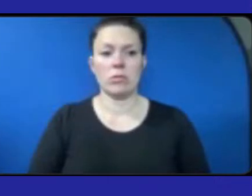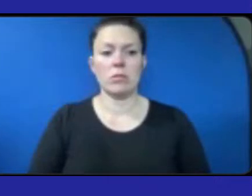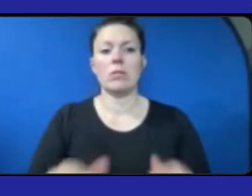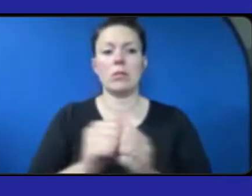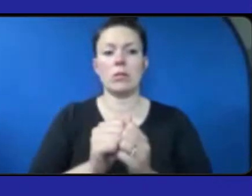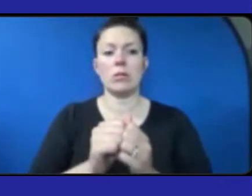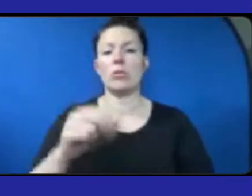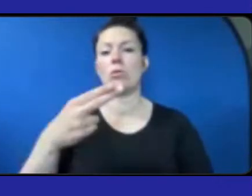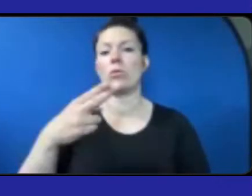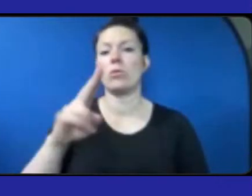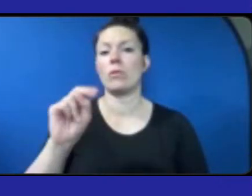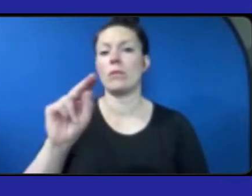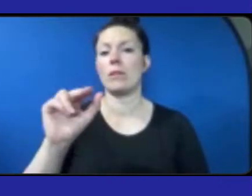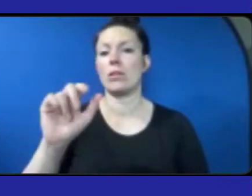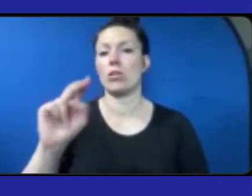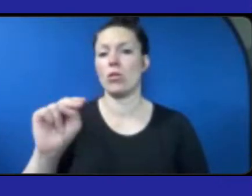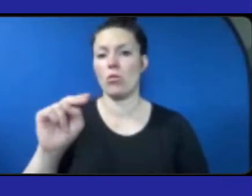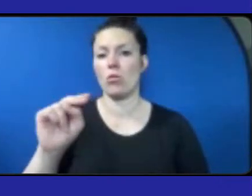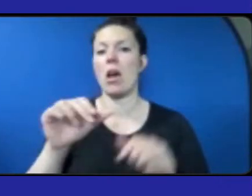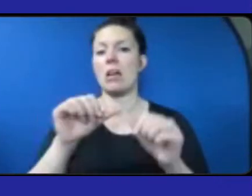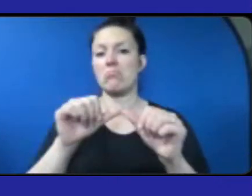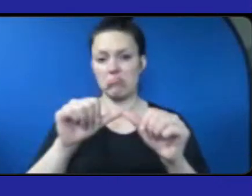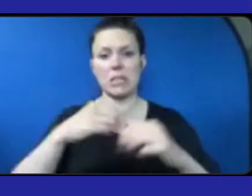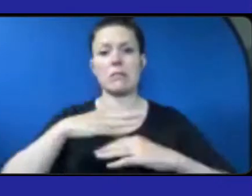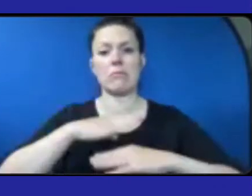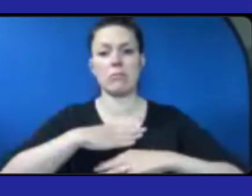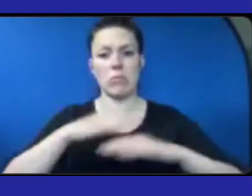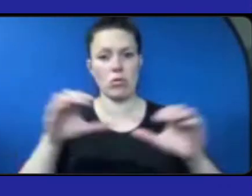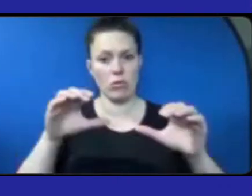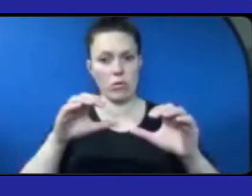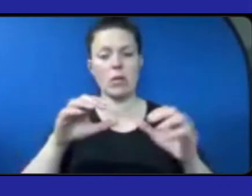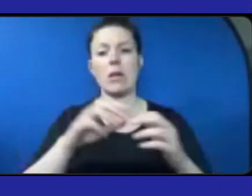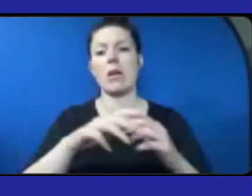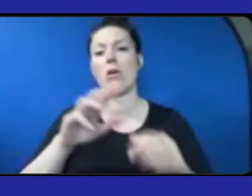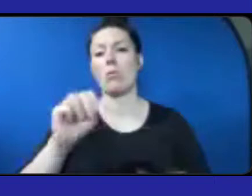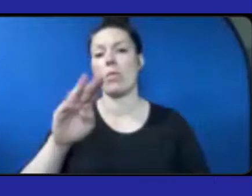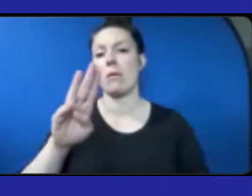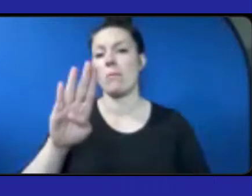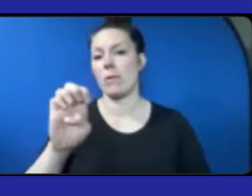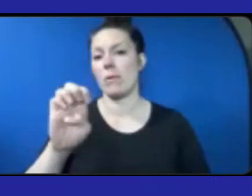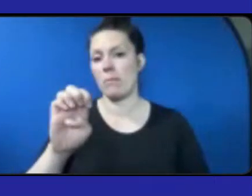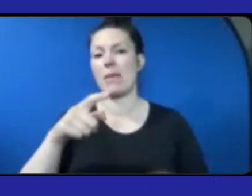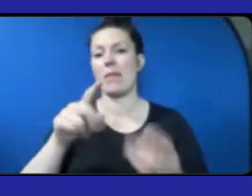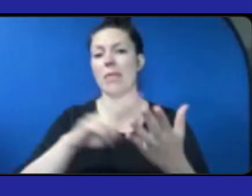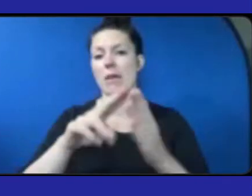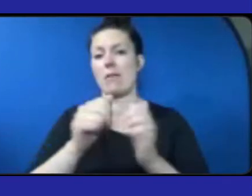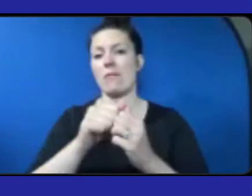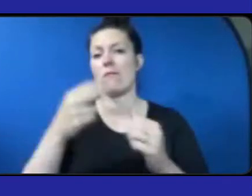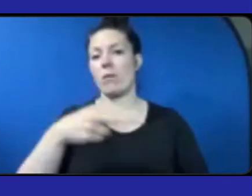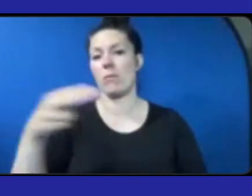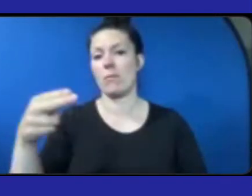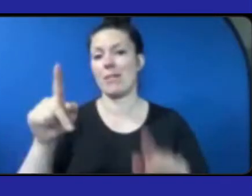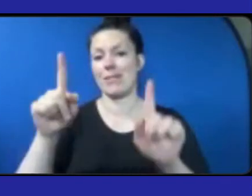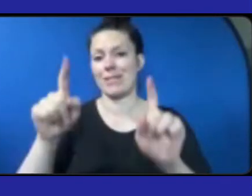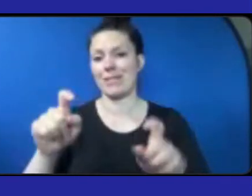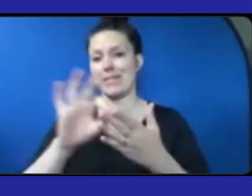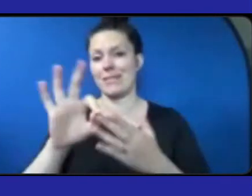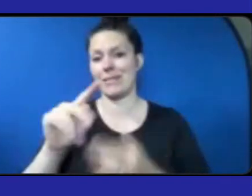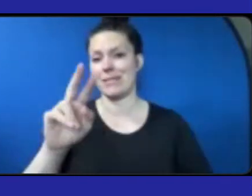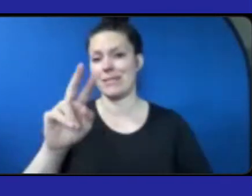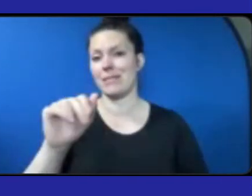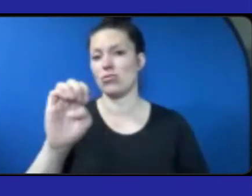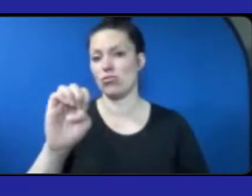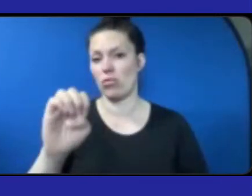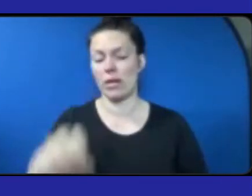Huron, consistent, satisfactory performance and MWB attainment, that contract was held by Health and Hospitals Test and Trace.